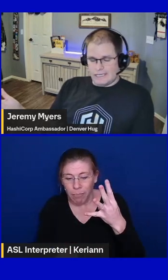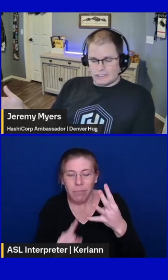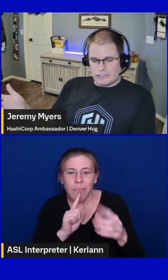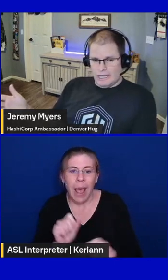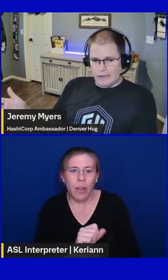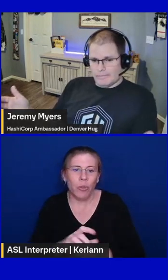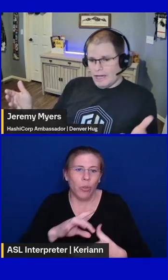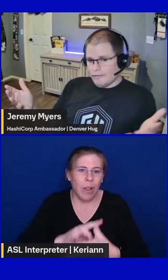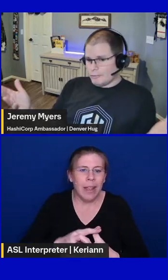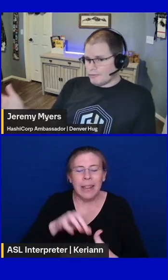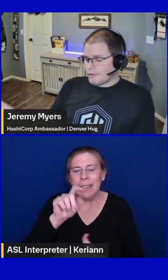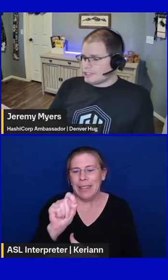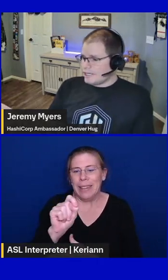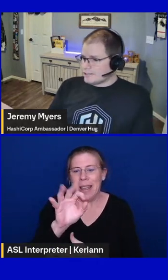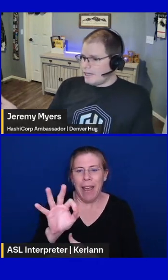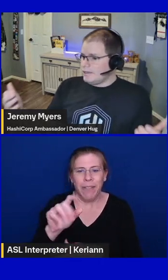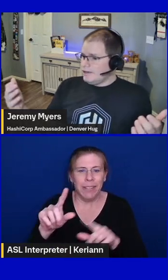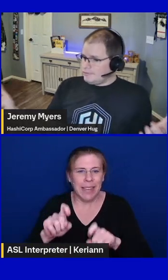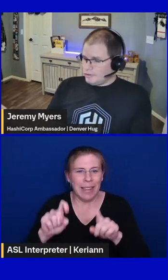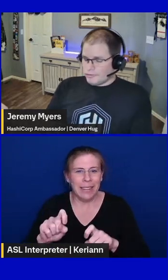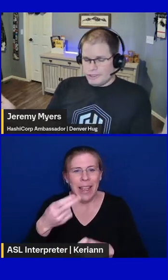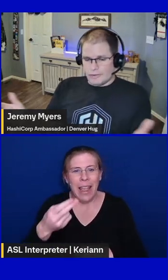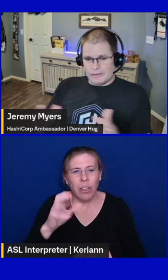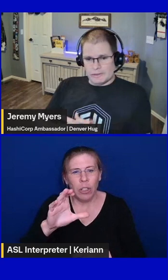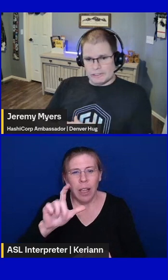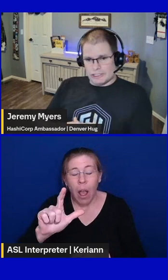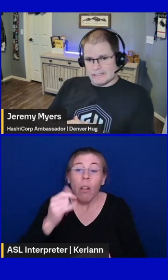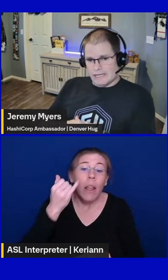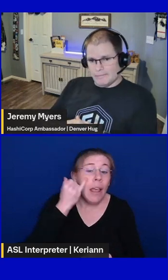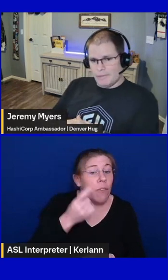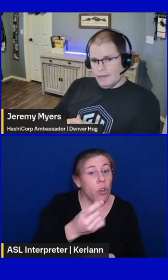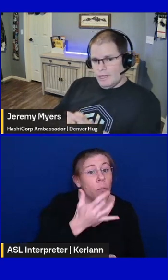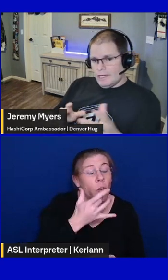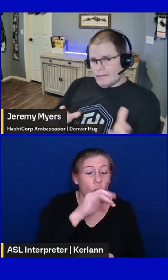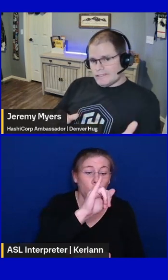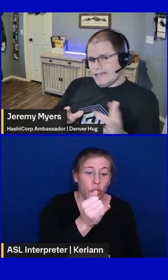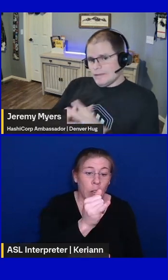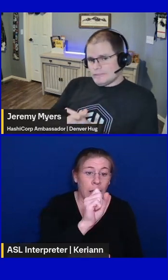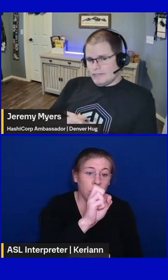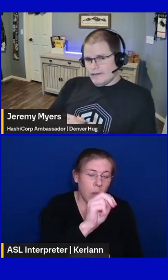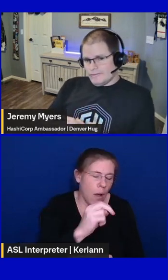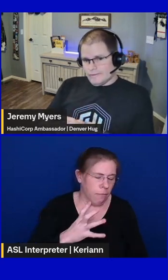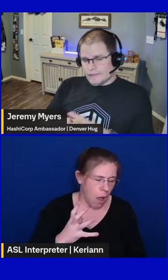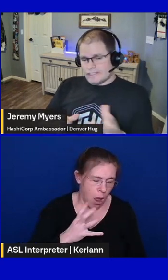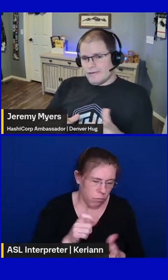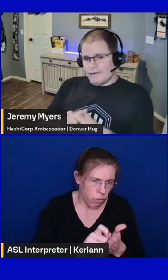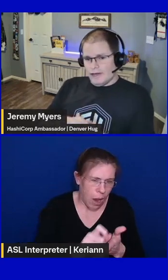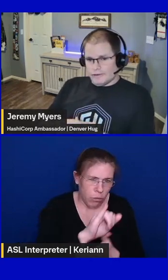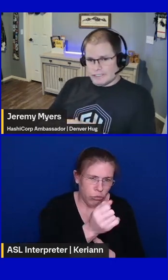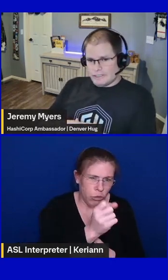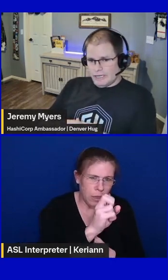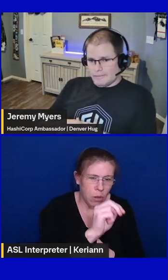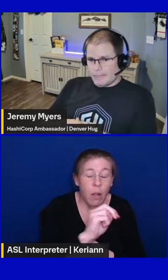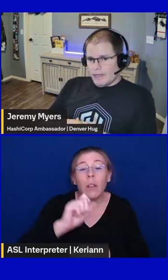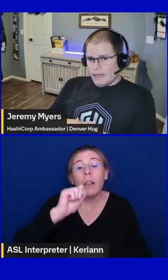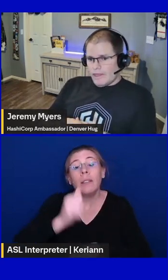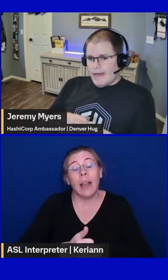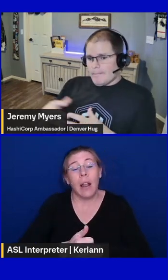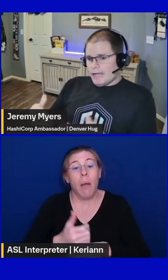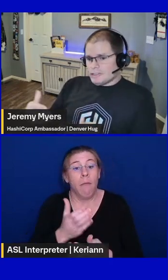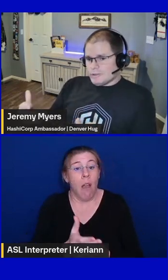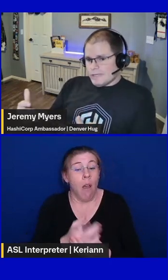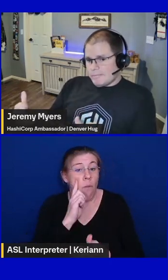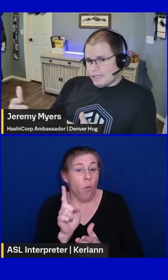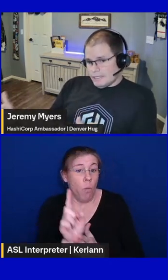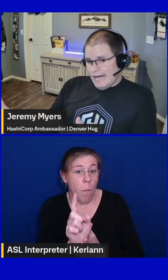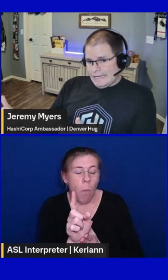TF test HCL. Now, if you prefer JSON, feel free to write those in JSON. Now, the setup TF or setup file for just a minute, that